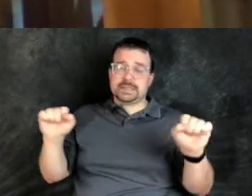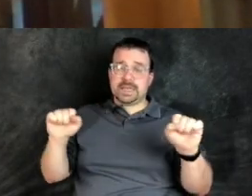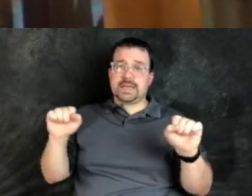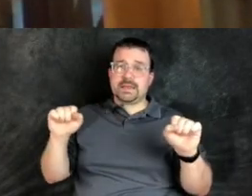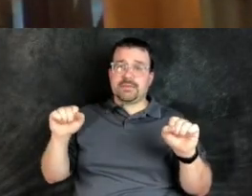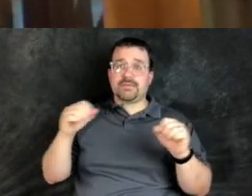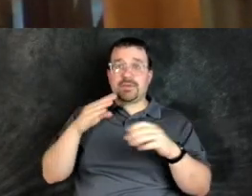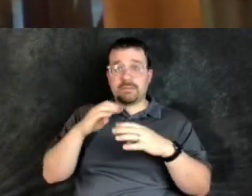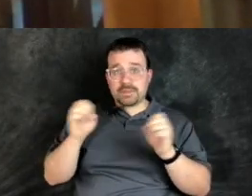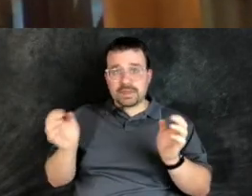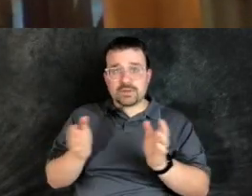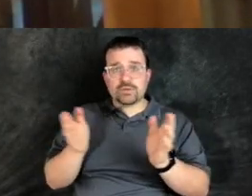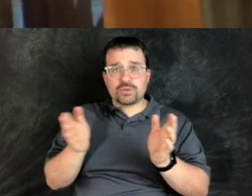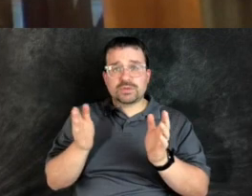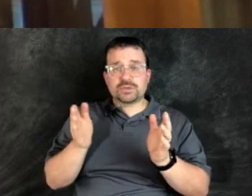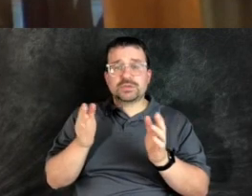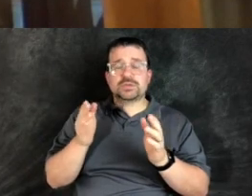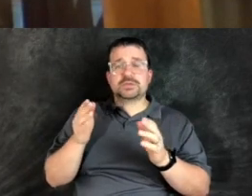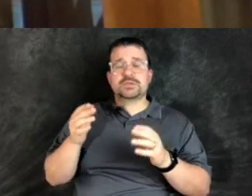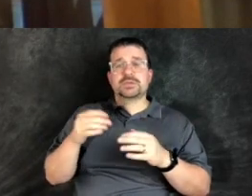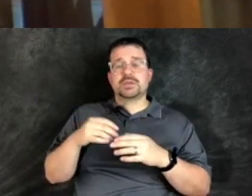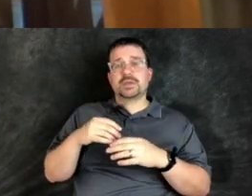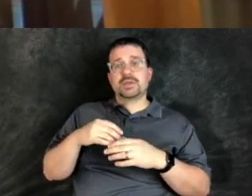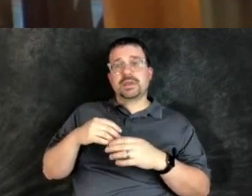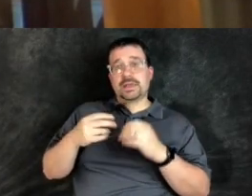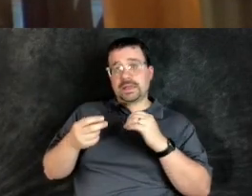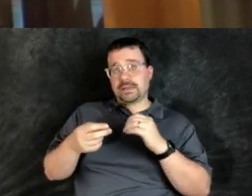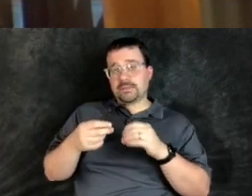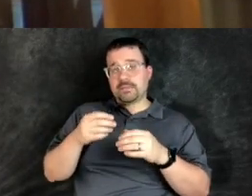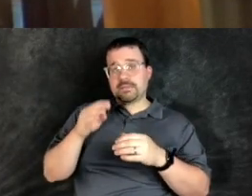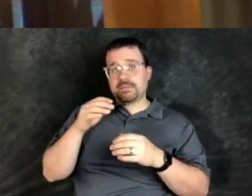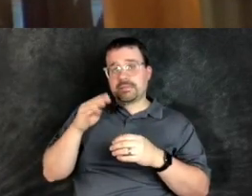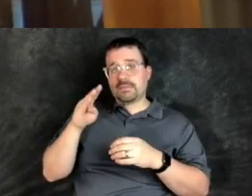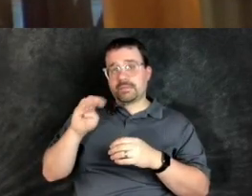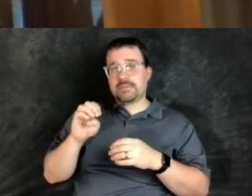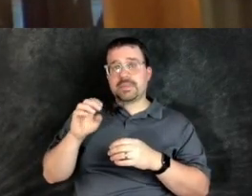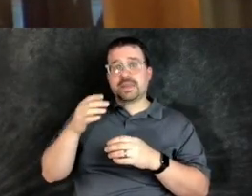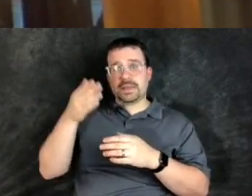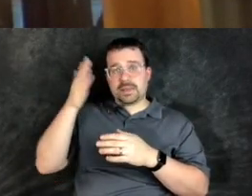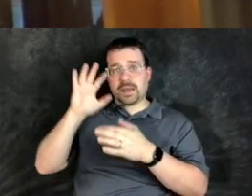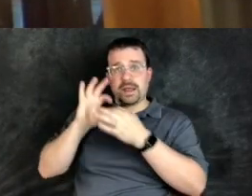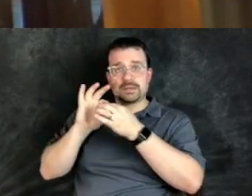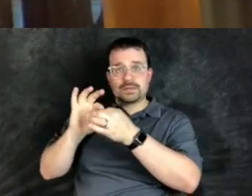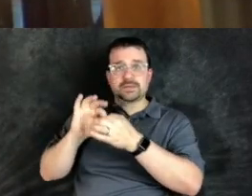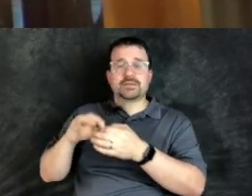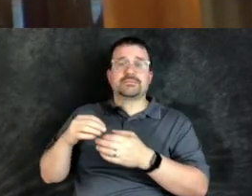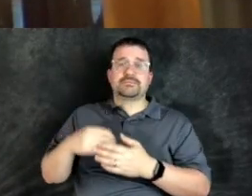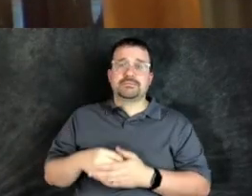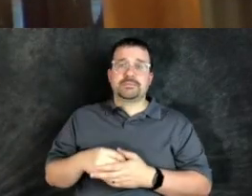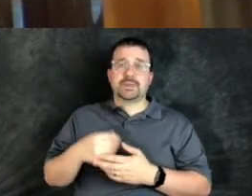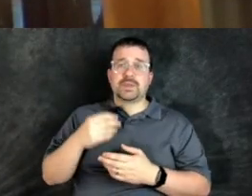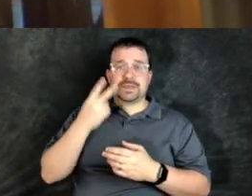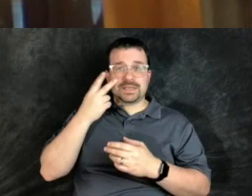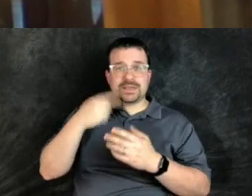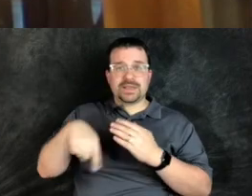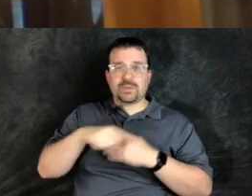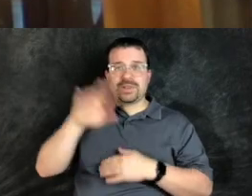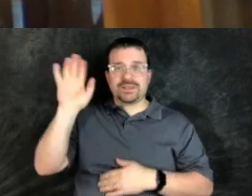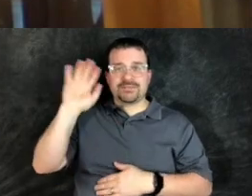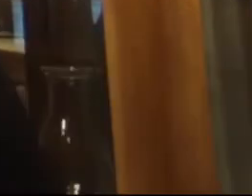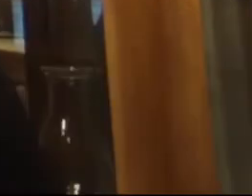Be encouraged. And by all means, be God's. We'll see you next week.